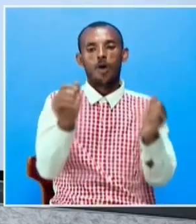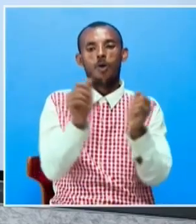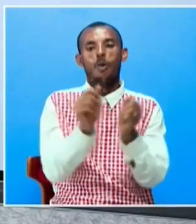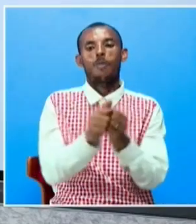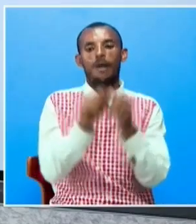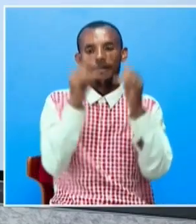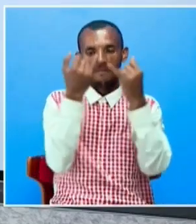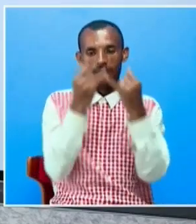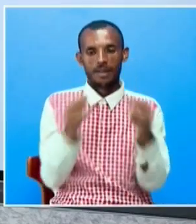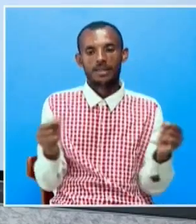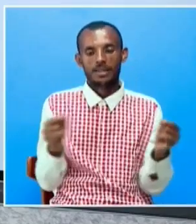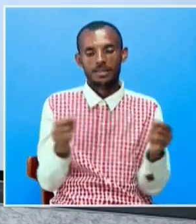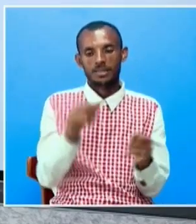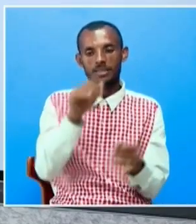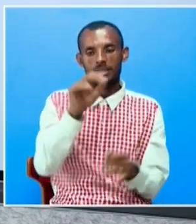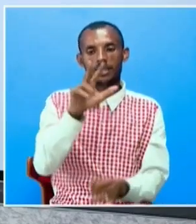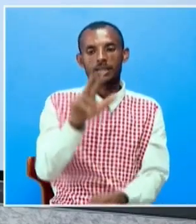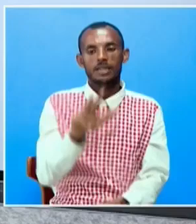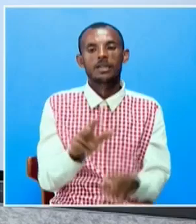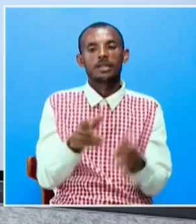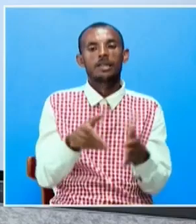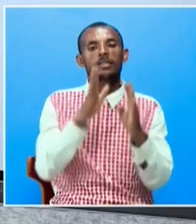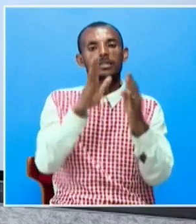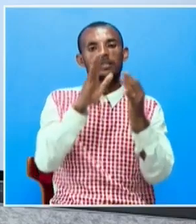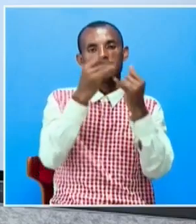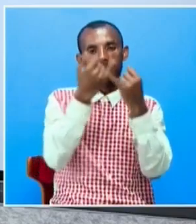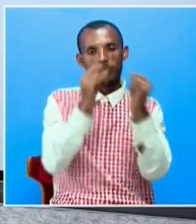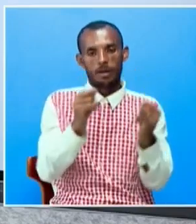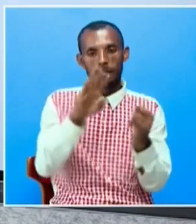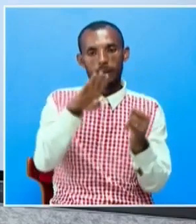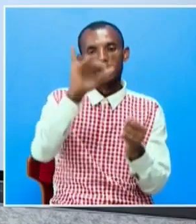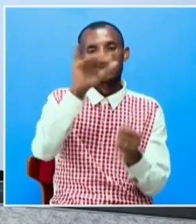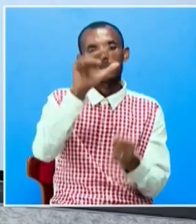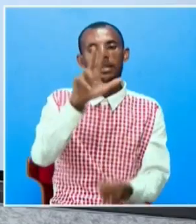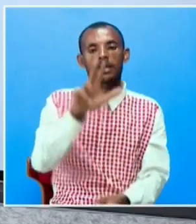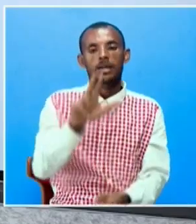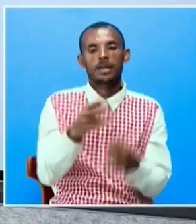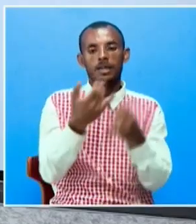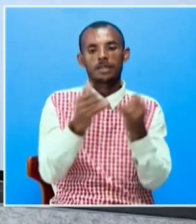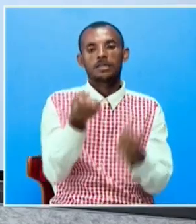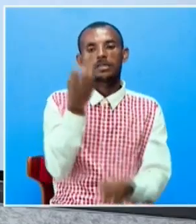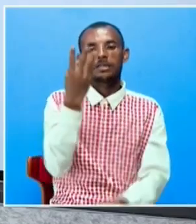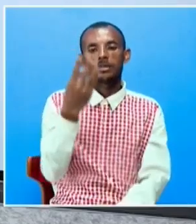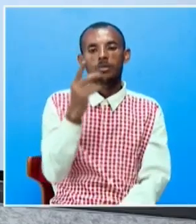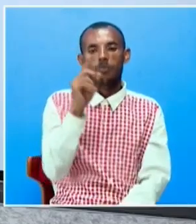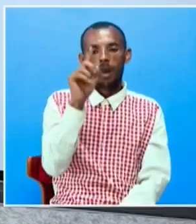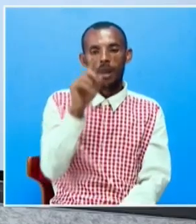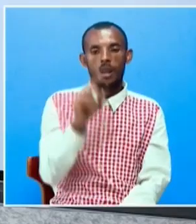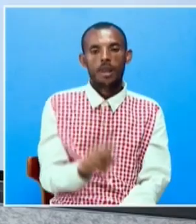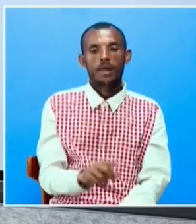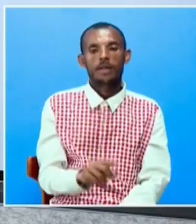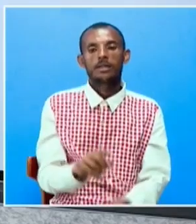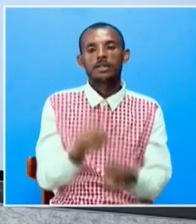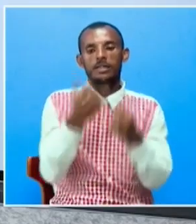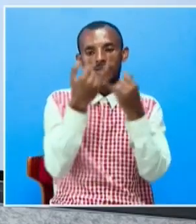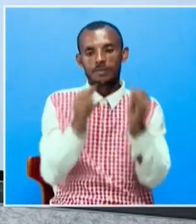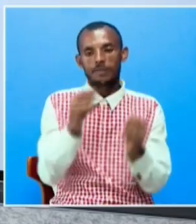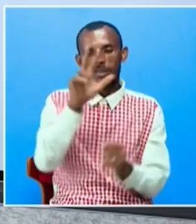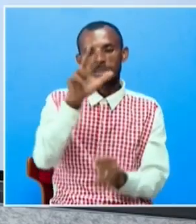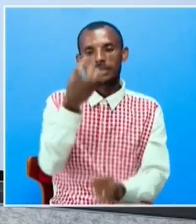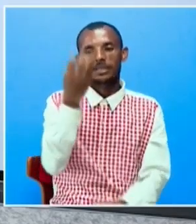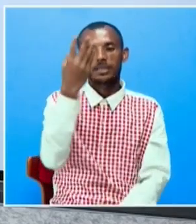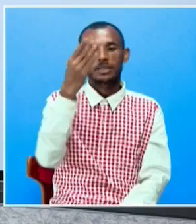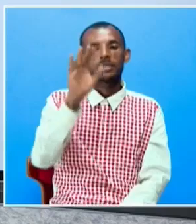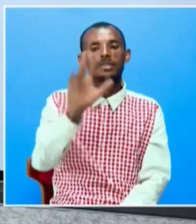common factor is 3. So let's divide both by 3. By 3, this becomes 1. When you divide 9 by 3, it